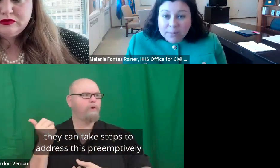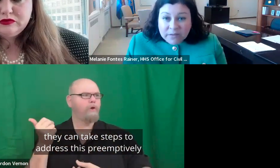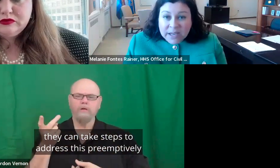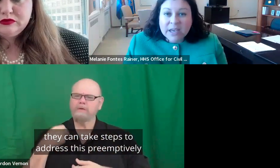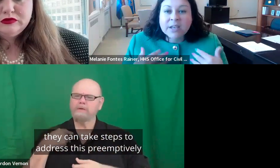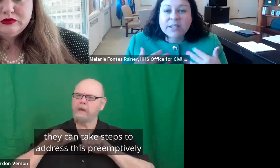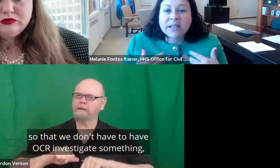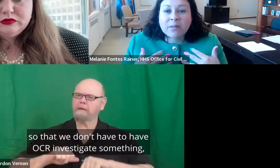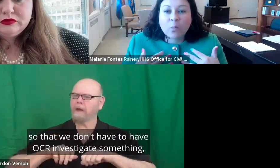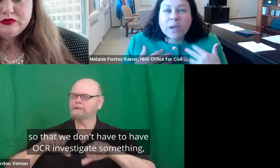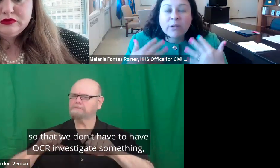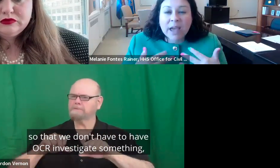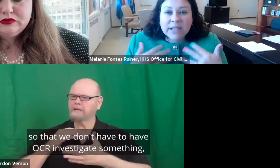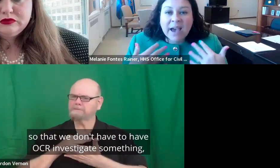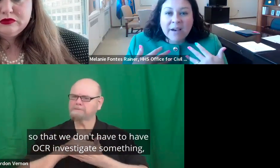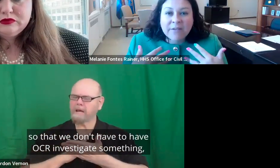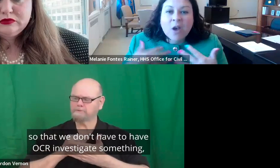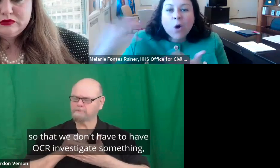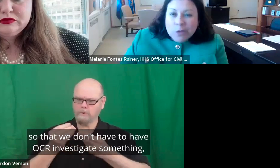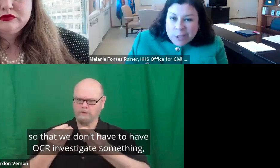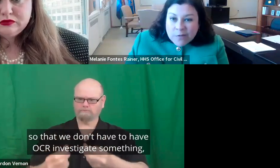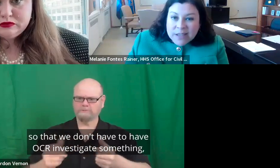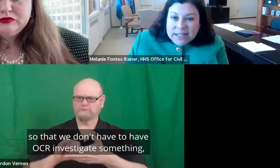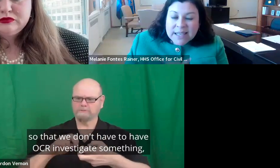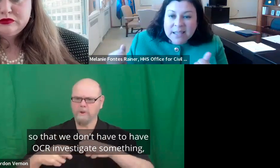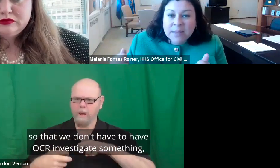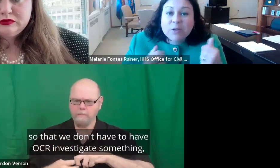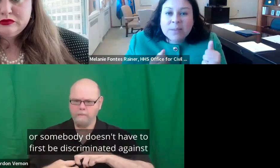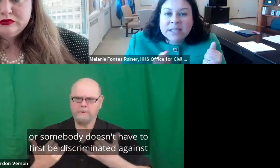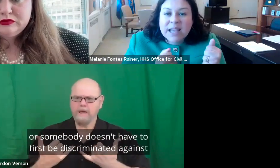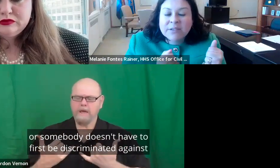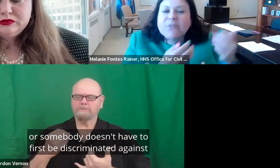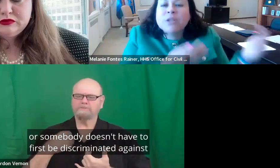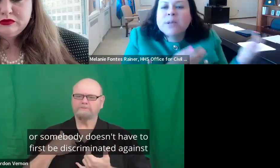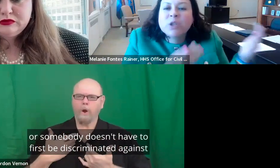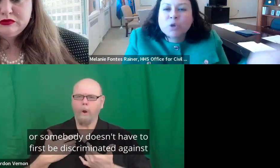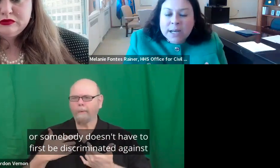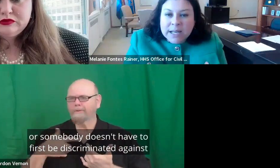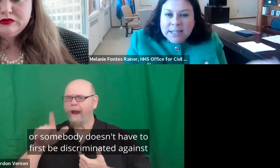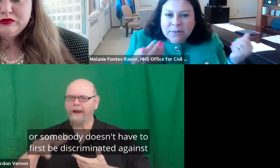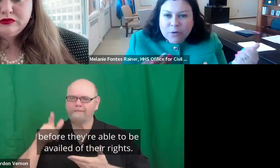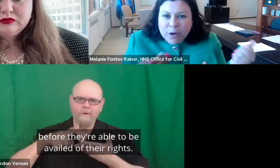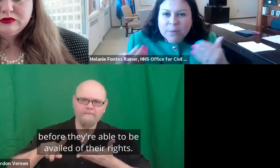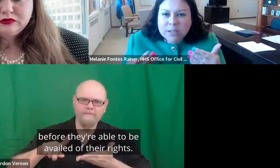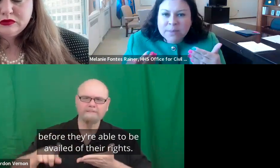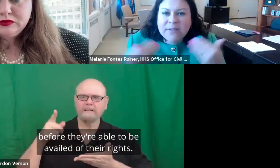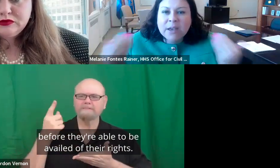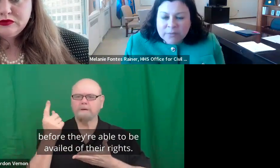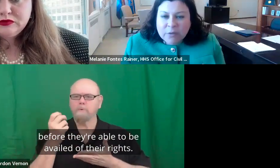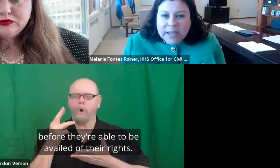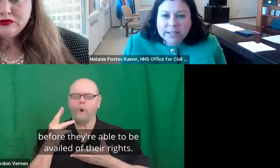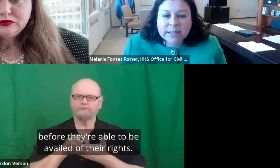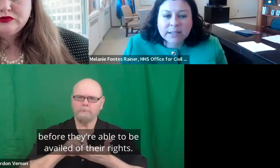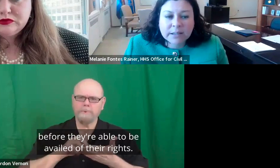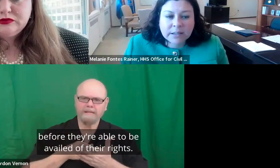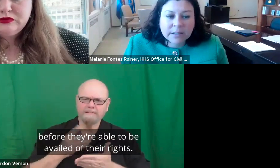this preemptively so that we don't have to have OCR investigate something, or somebody doesn't have to first be discriminated against before they're able to be availed